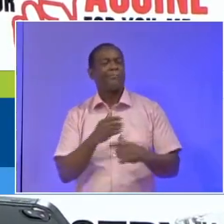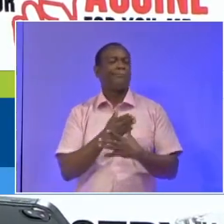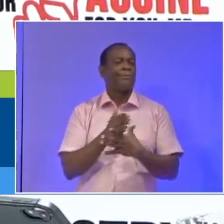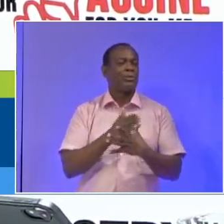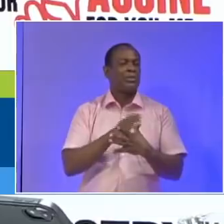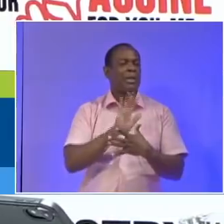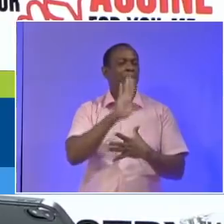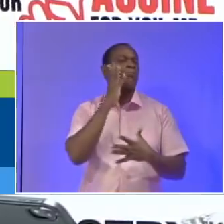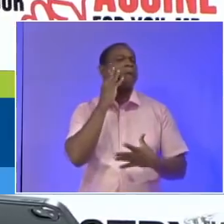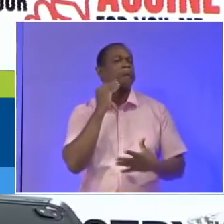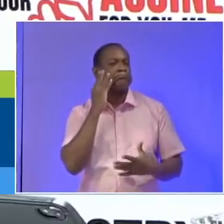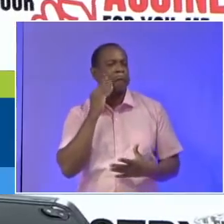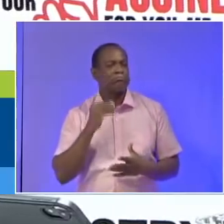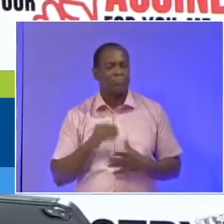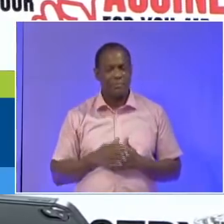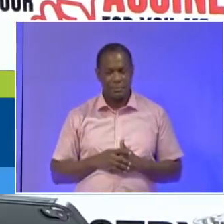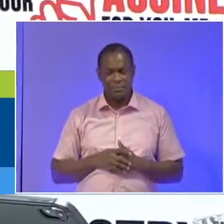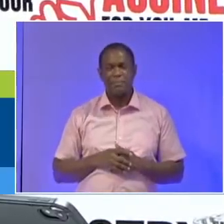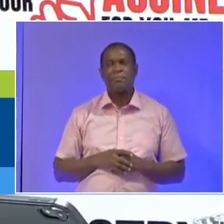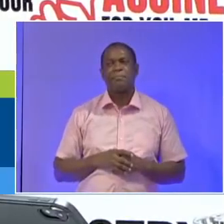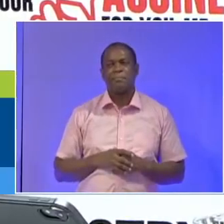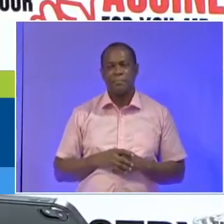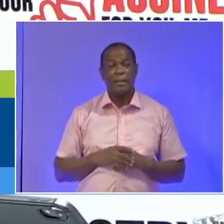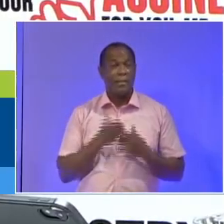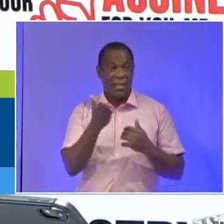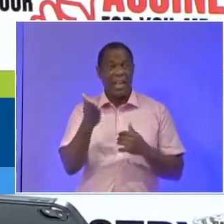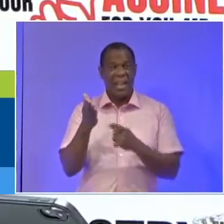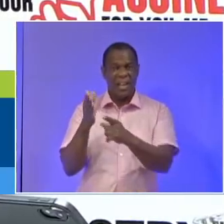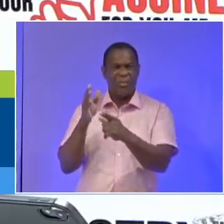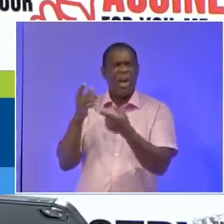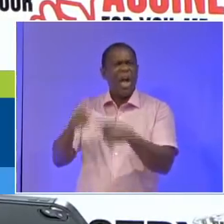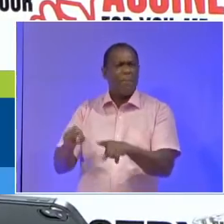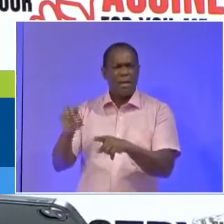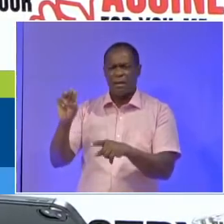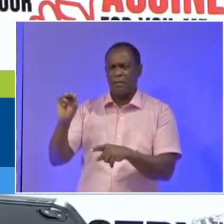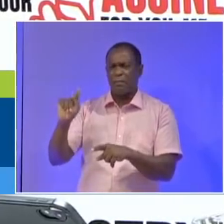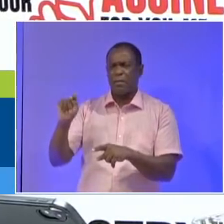experience at the Eric Williams ED.